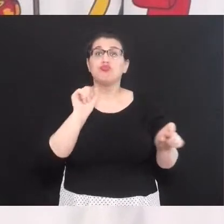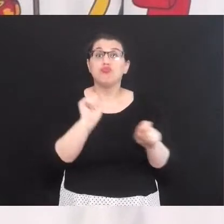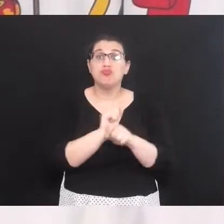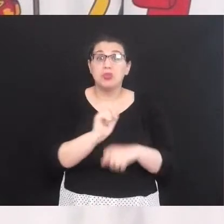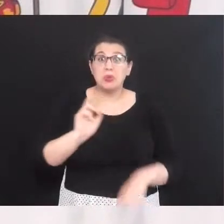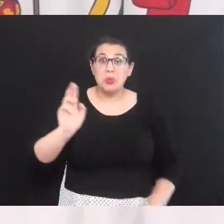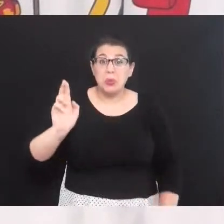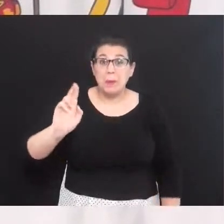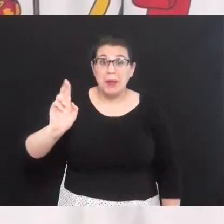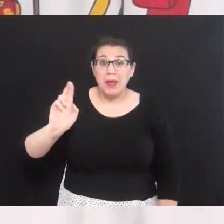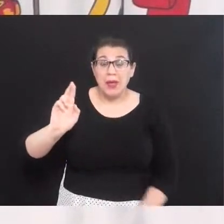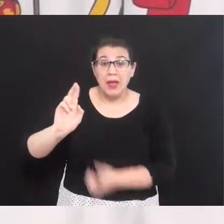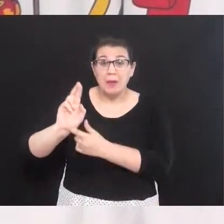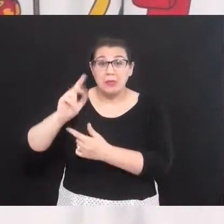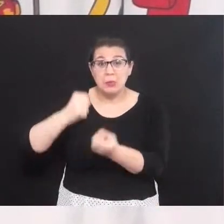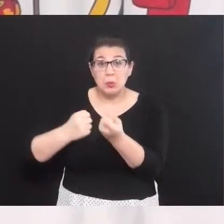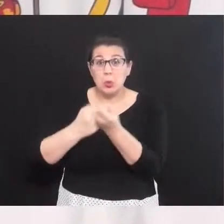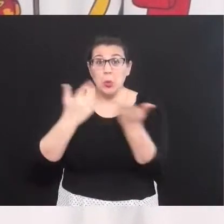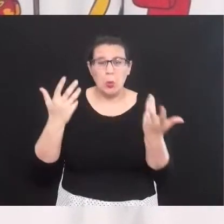in letting